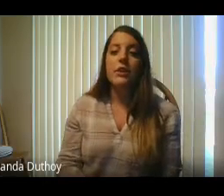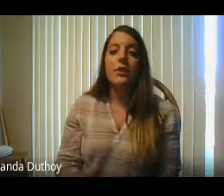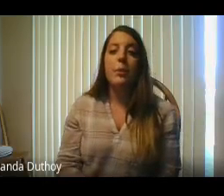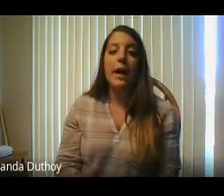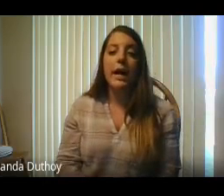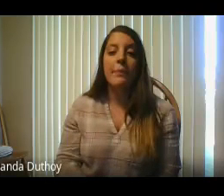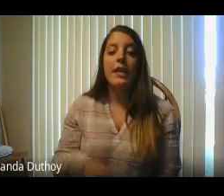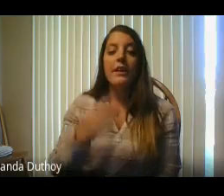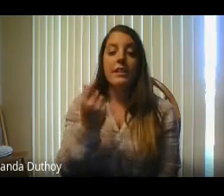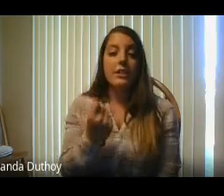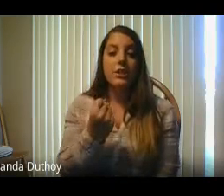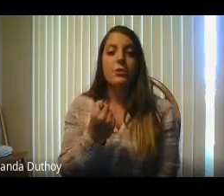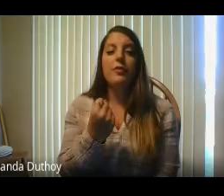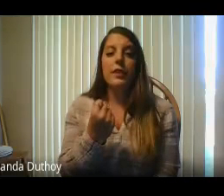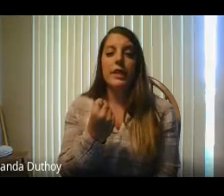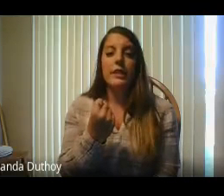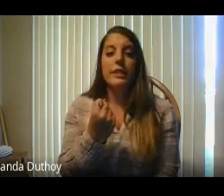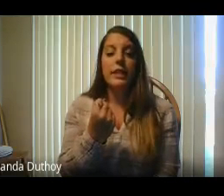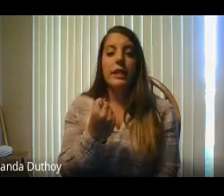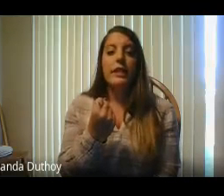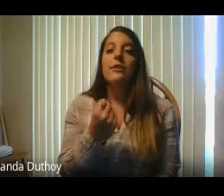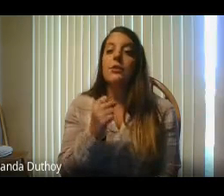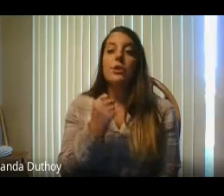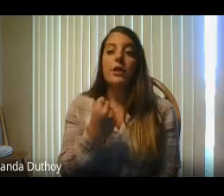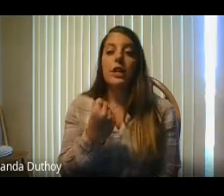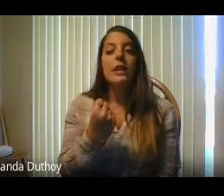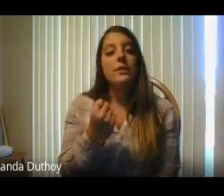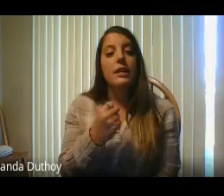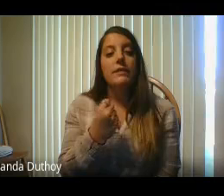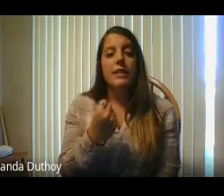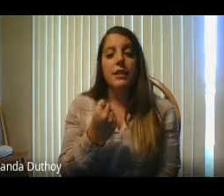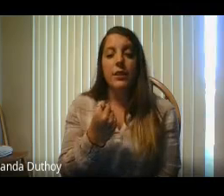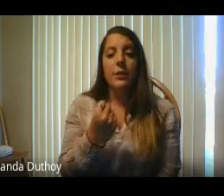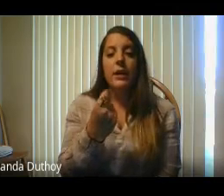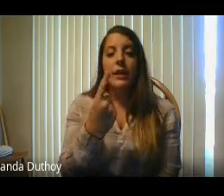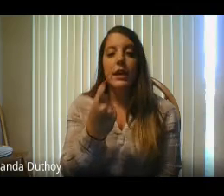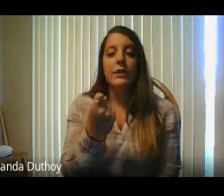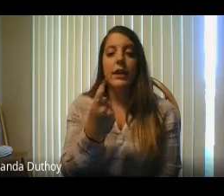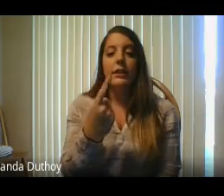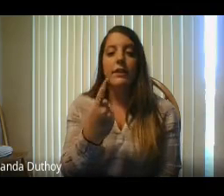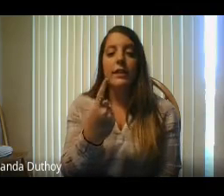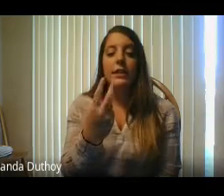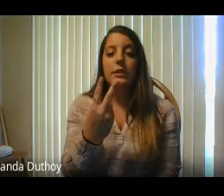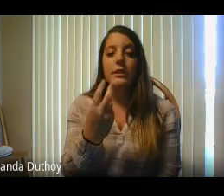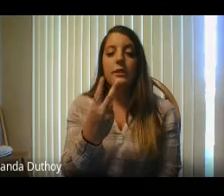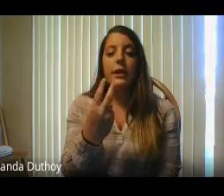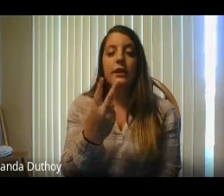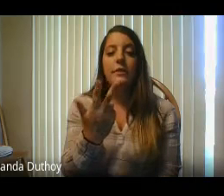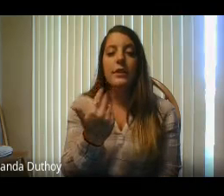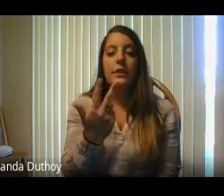dancing. So your palm faces you for these. You switch it so that it's facing you, and you got